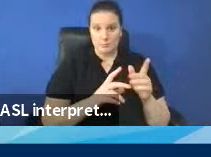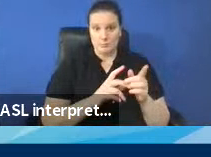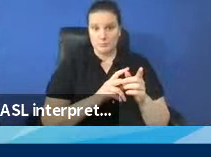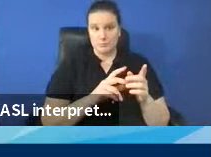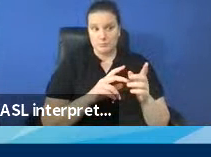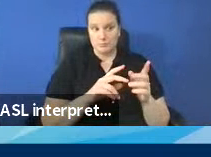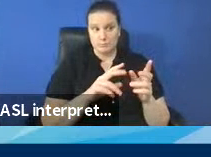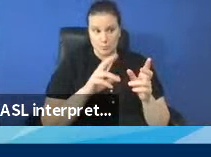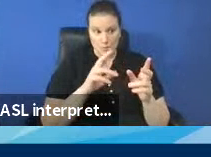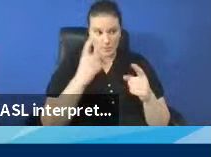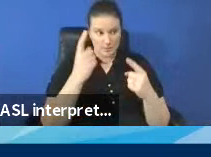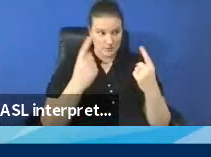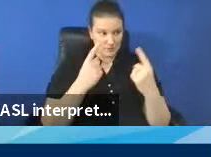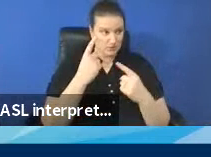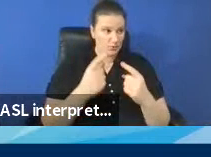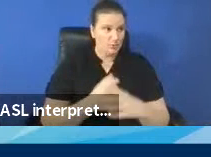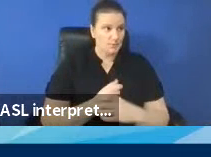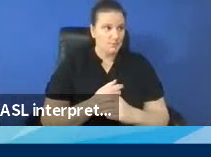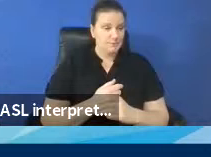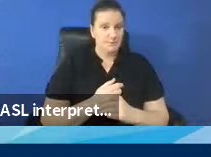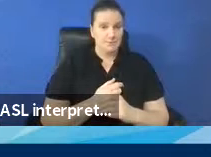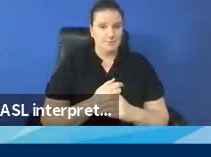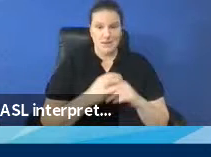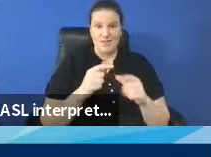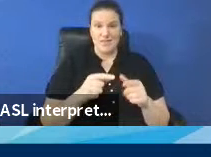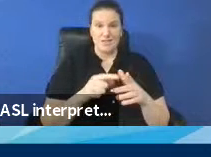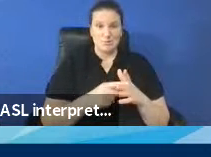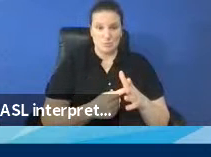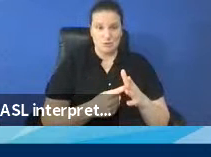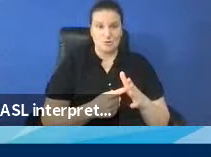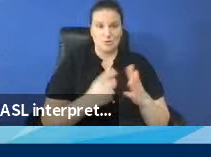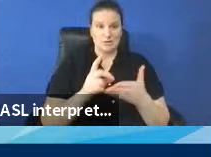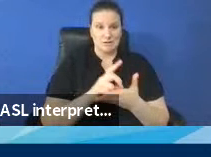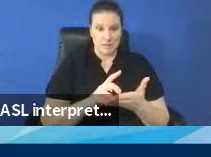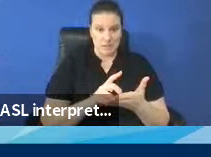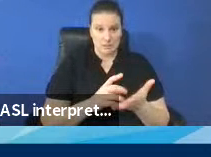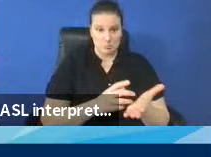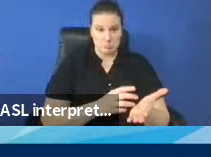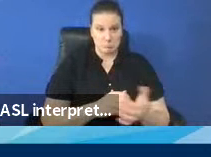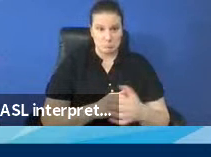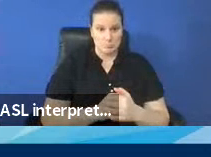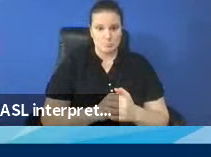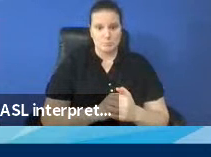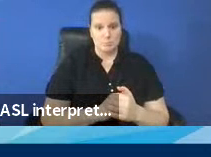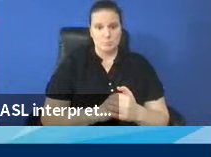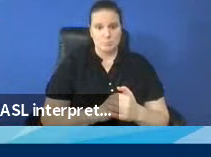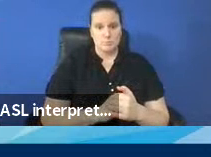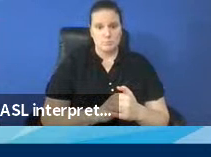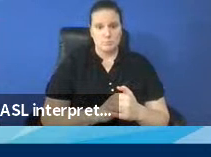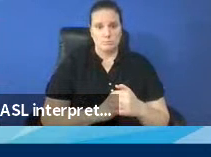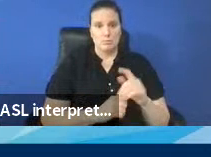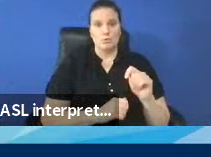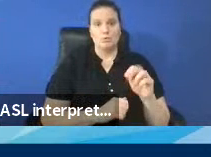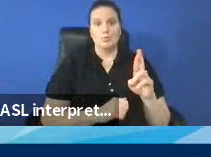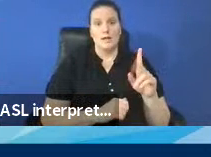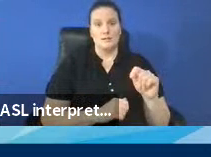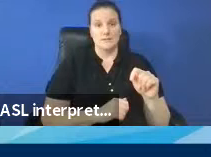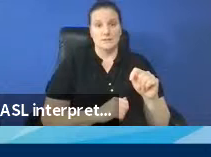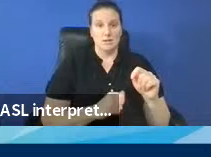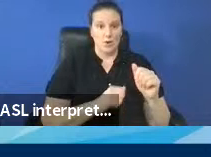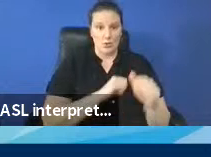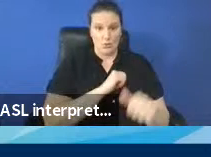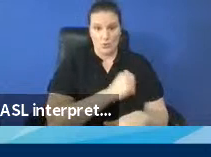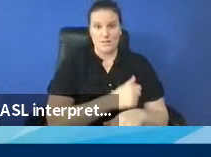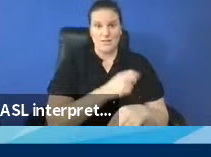being considered in this original design, because the transit authorities have to sign up